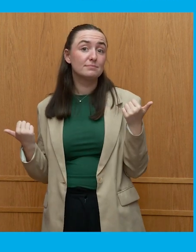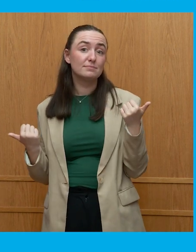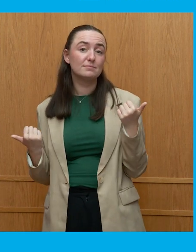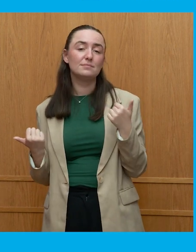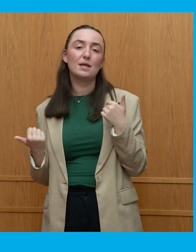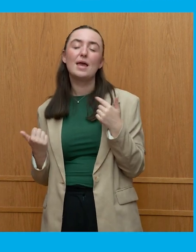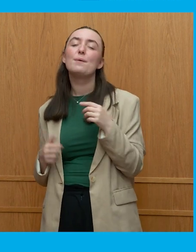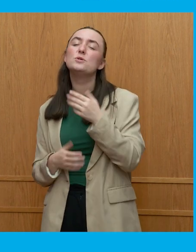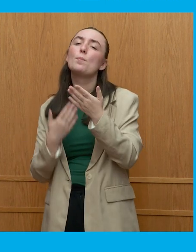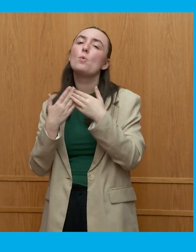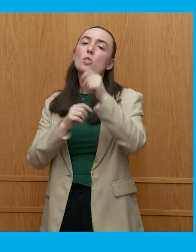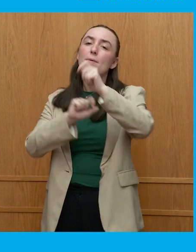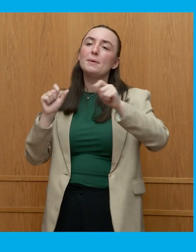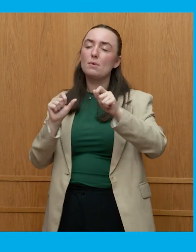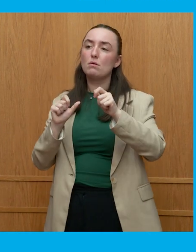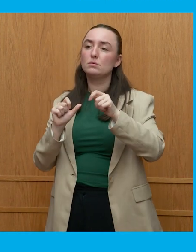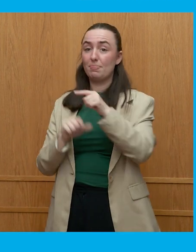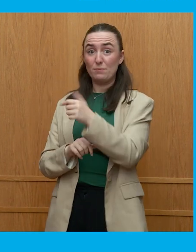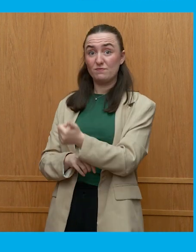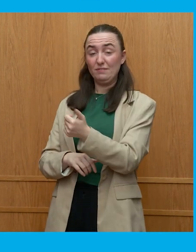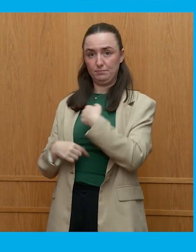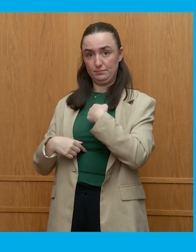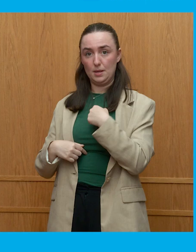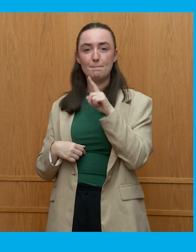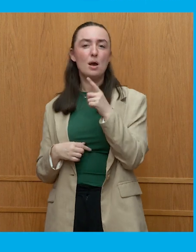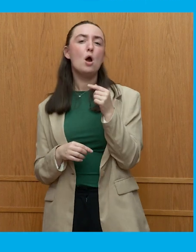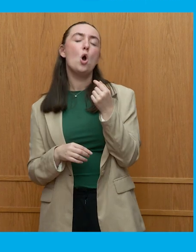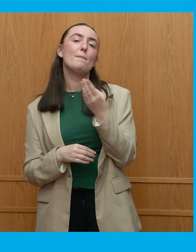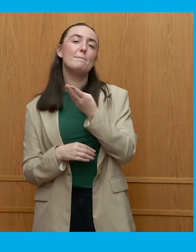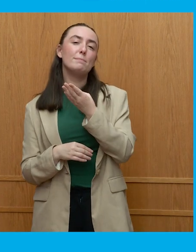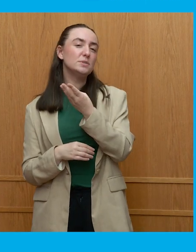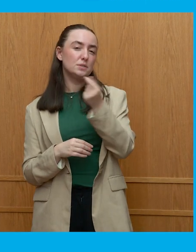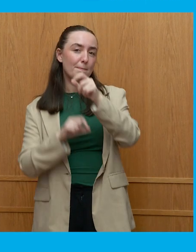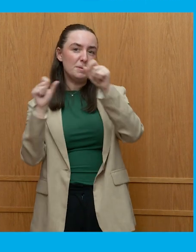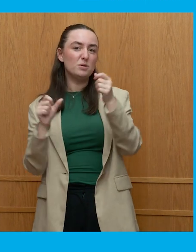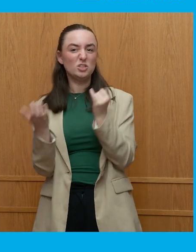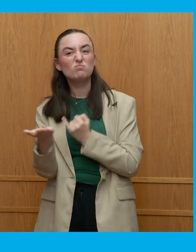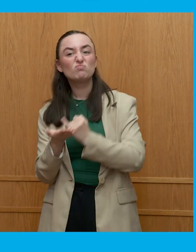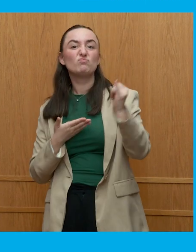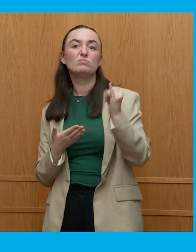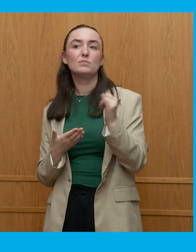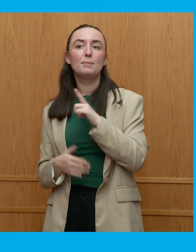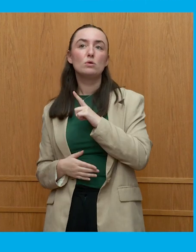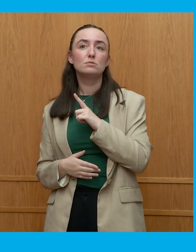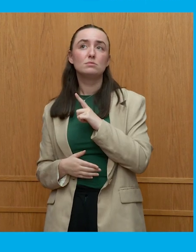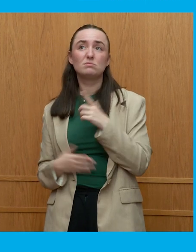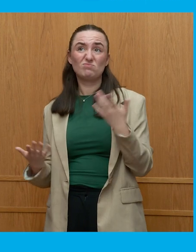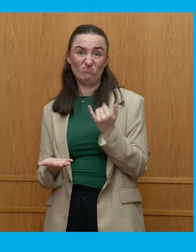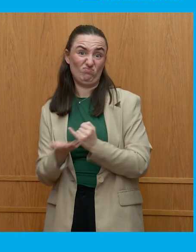time for those who, for purely opportunistic reasons, opposed it. But that's, again, politics.